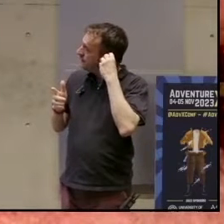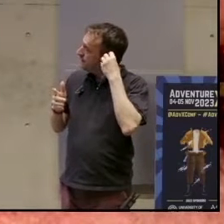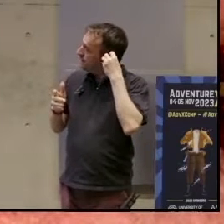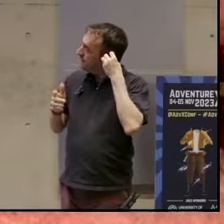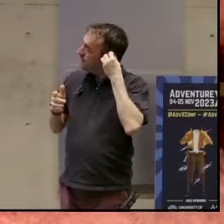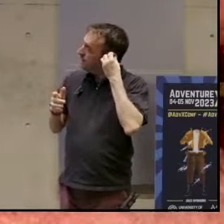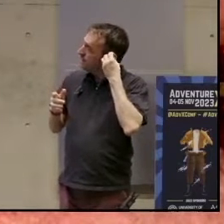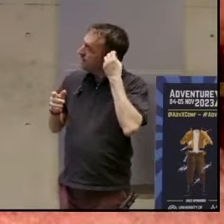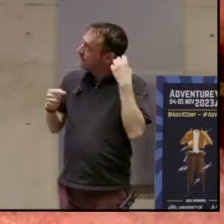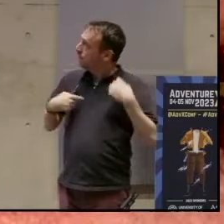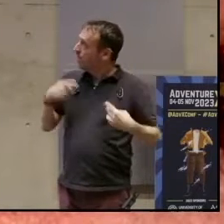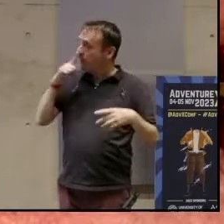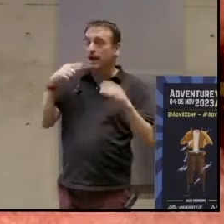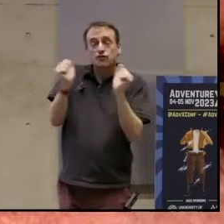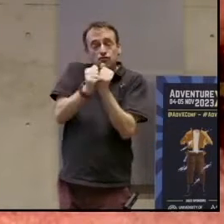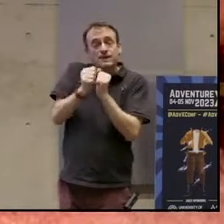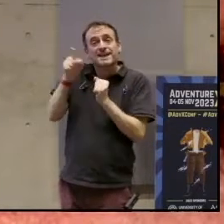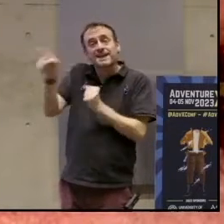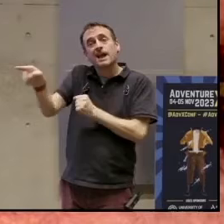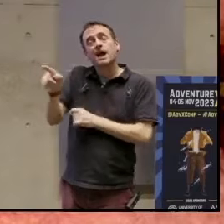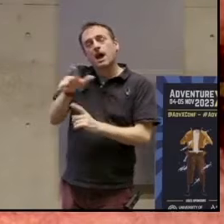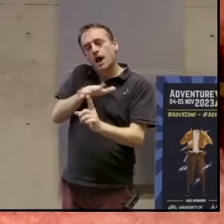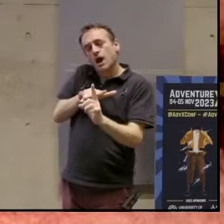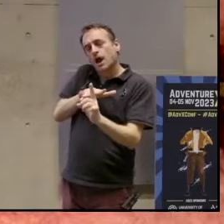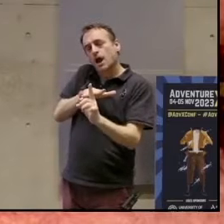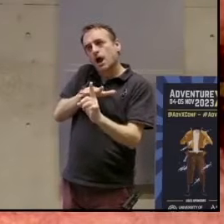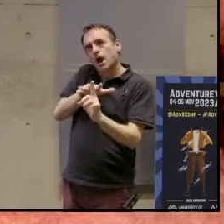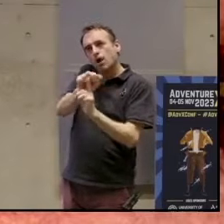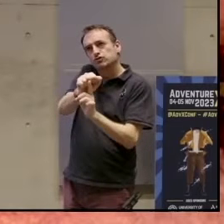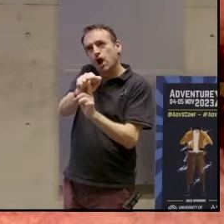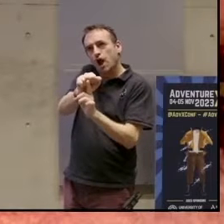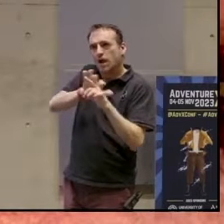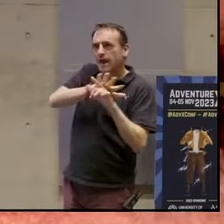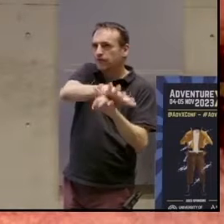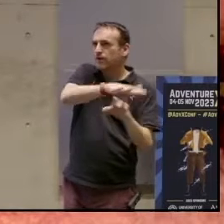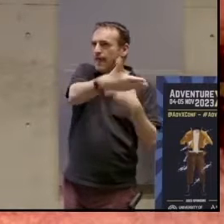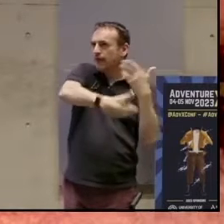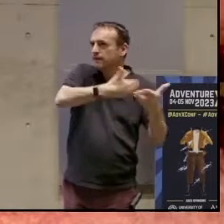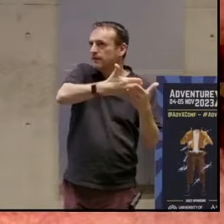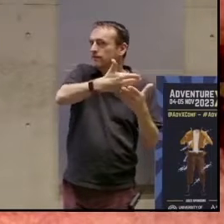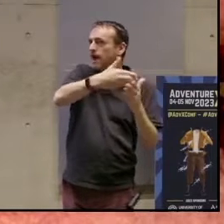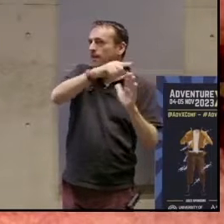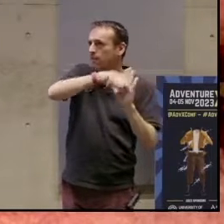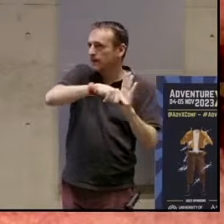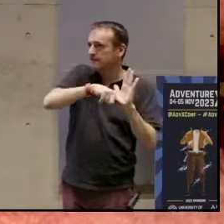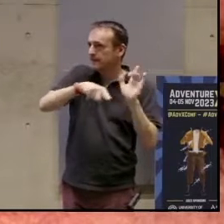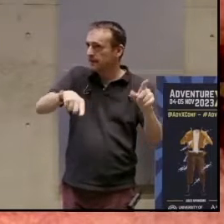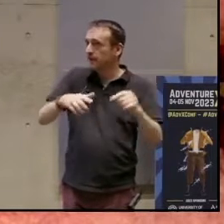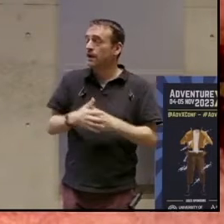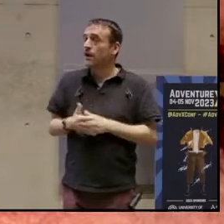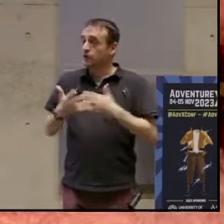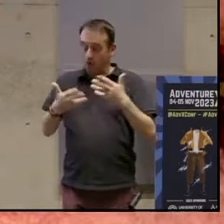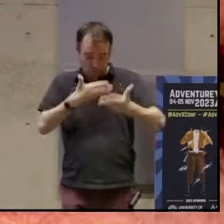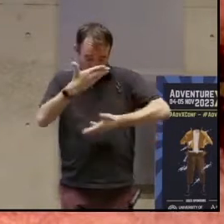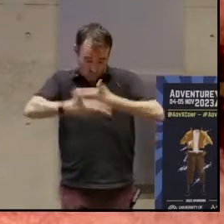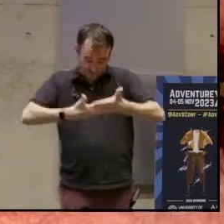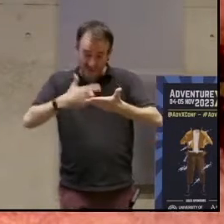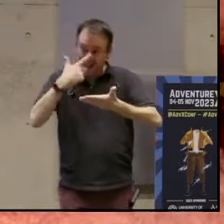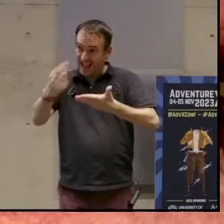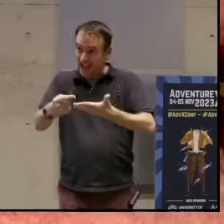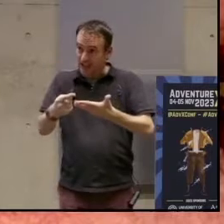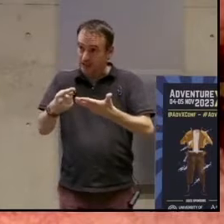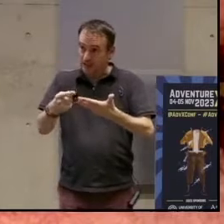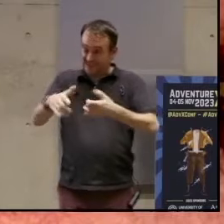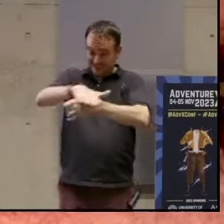and policy, which simply means that, for me, all stories either reinforce the status quo or challenge the status